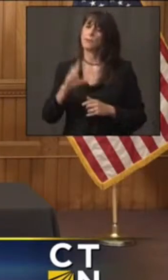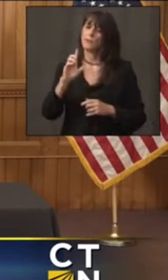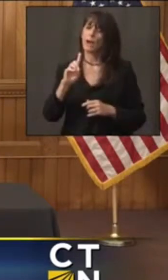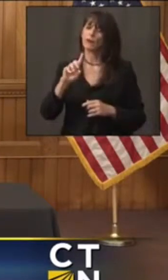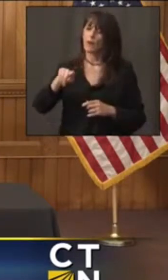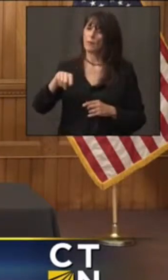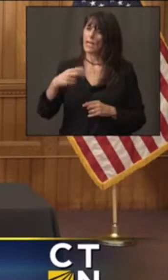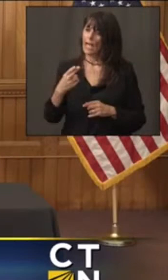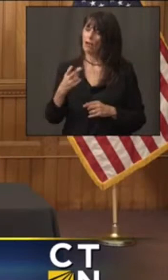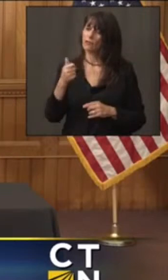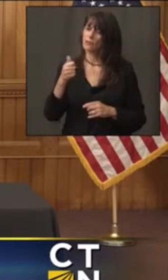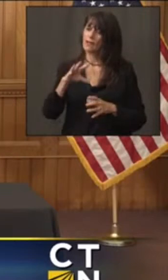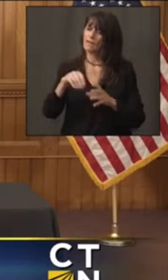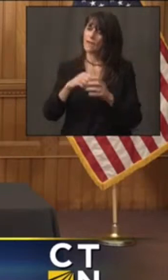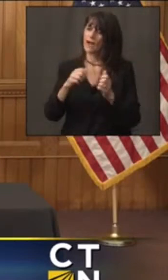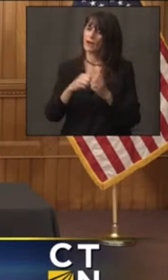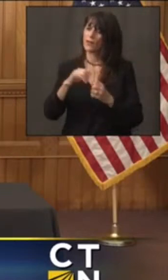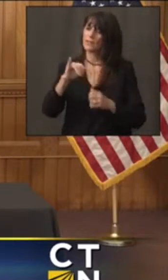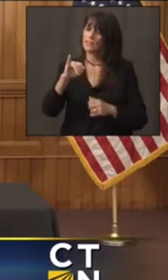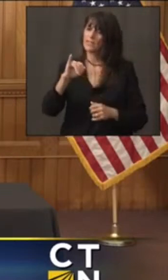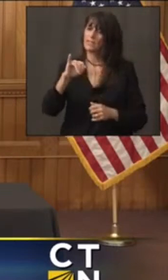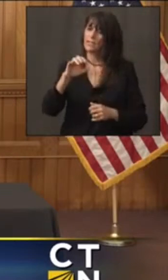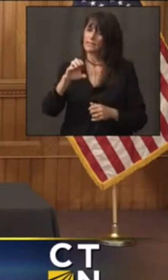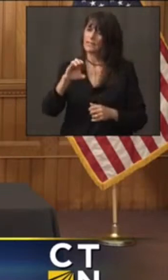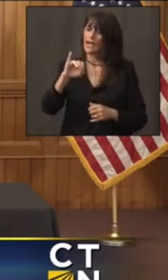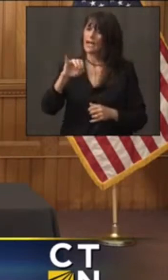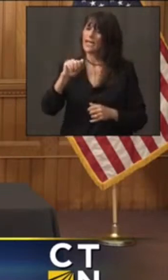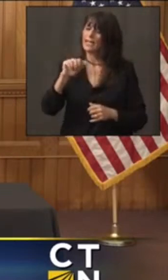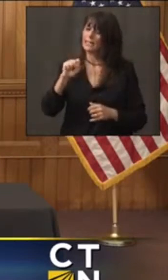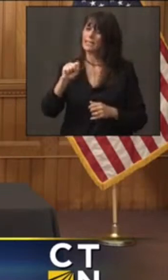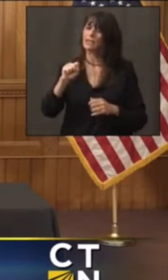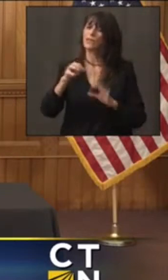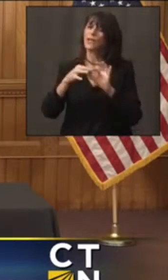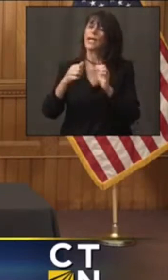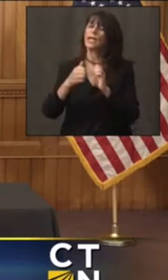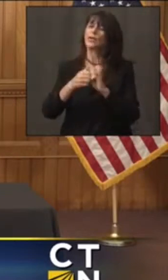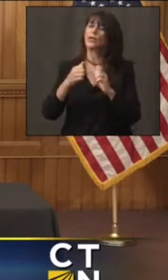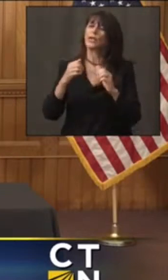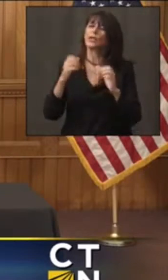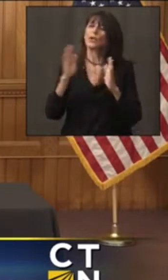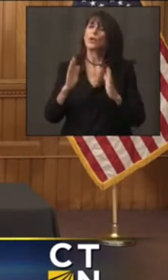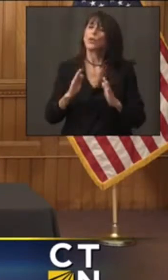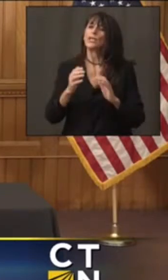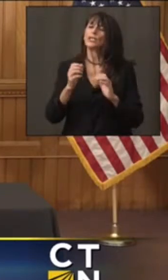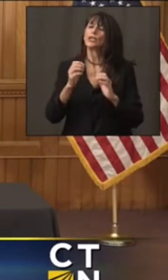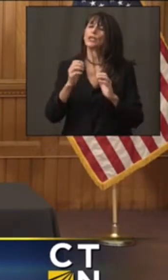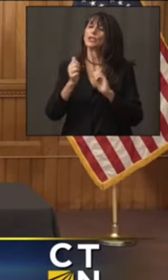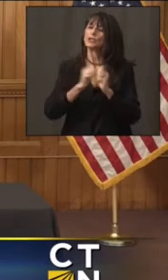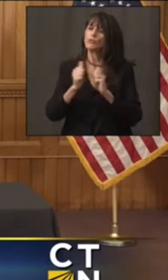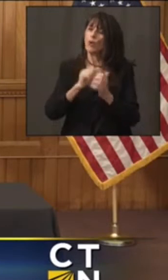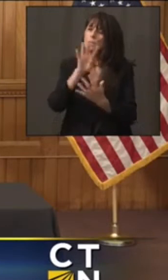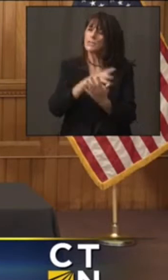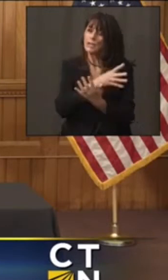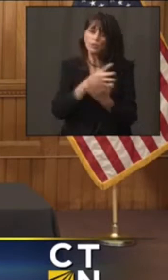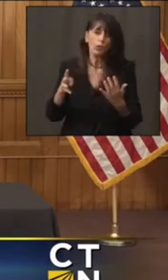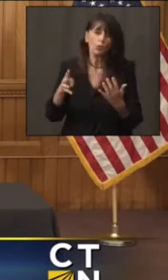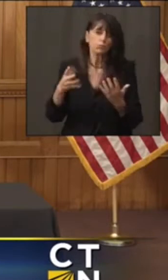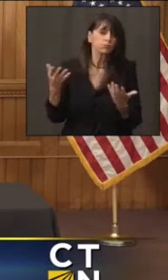consulting with the CIAC on the winter sports schedule? We were just talking about the one that was just released.